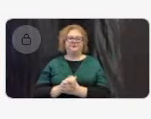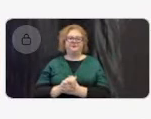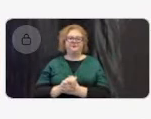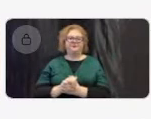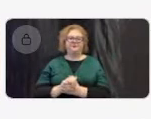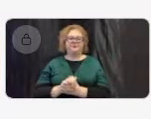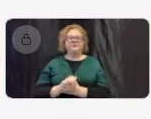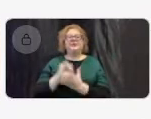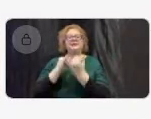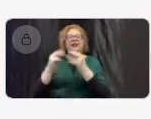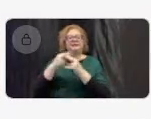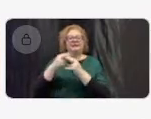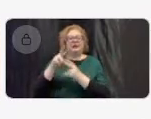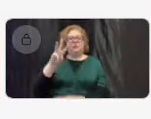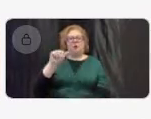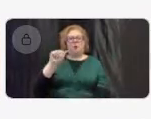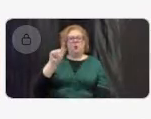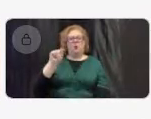Watkins.